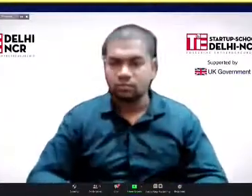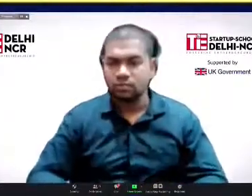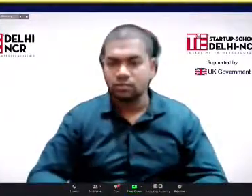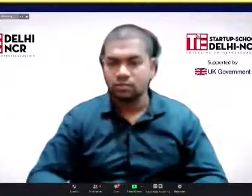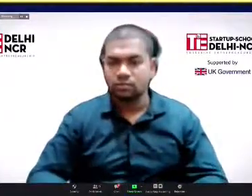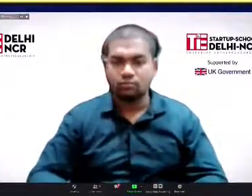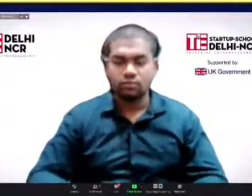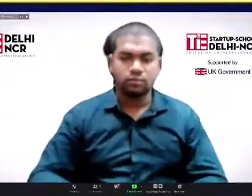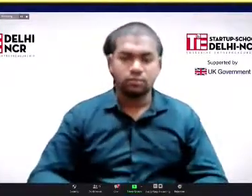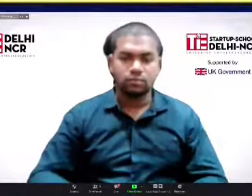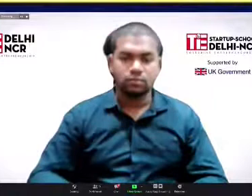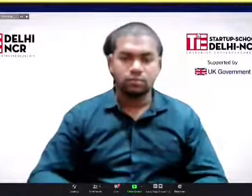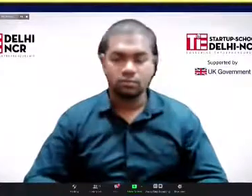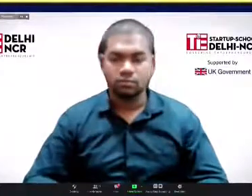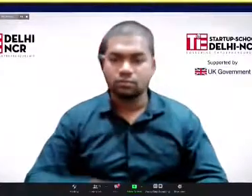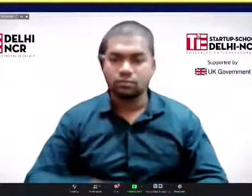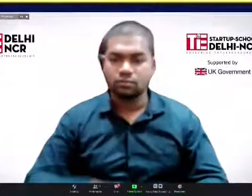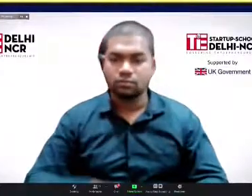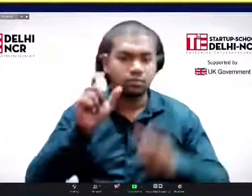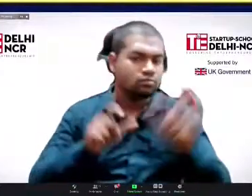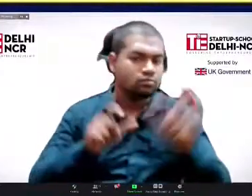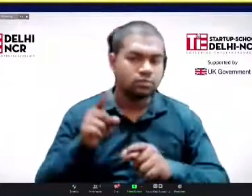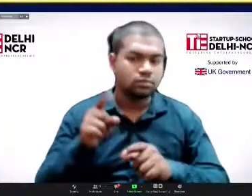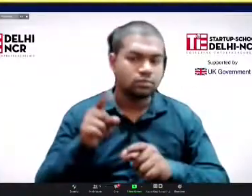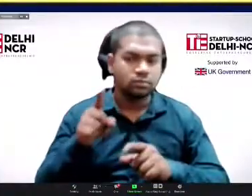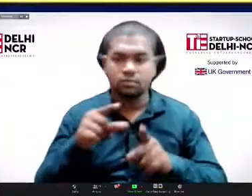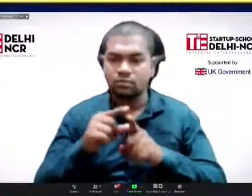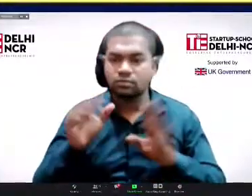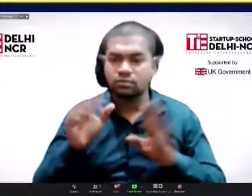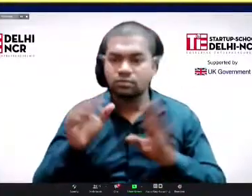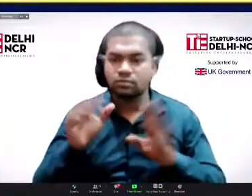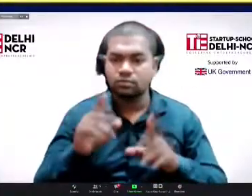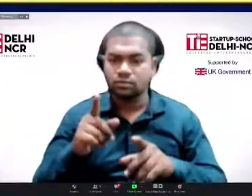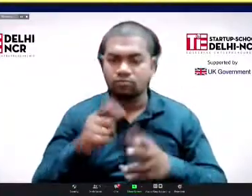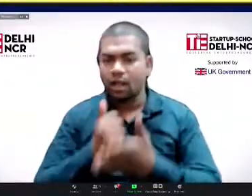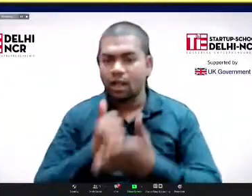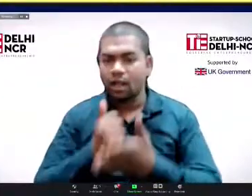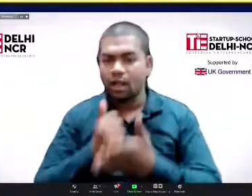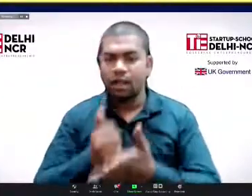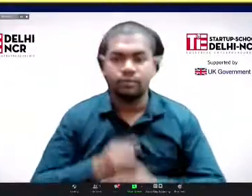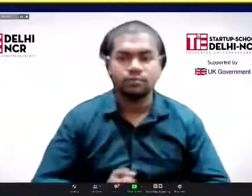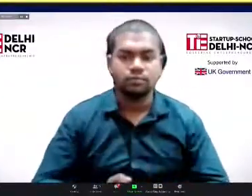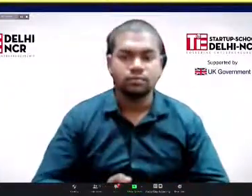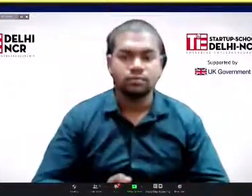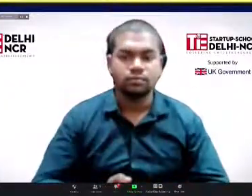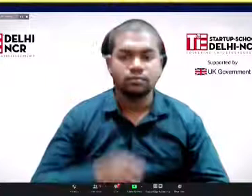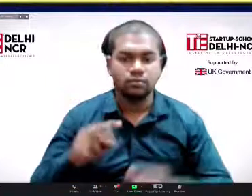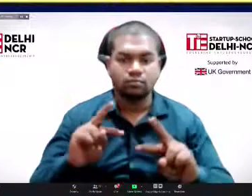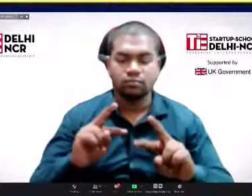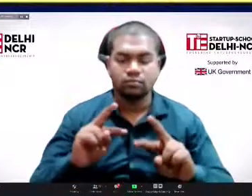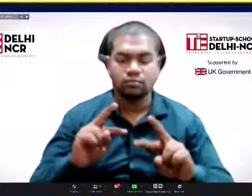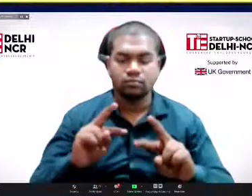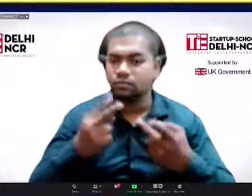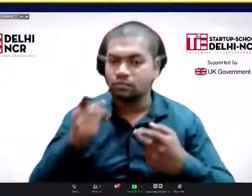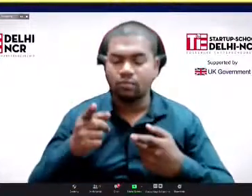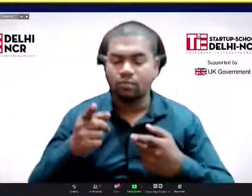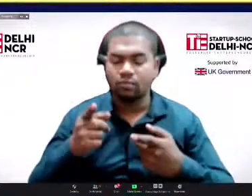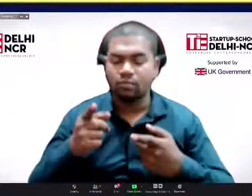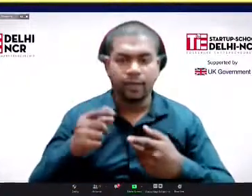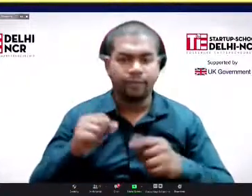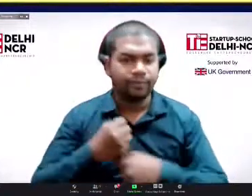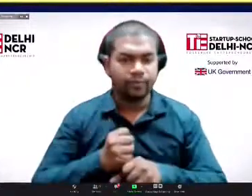in parts modern. What she doesn't have is all the help that typically was there to be able to